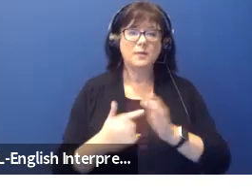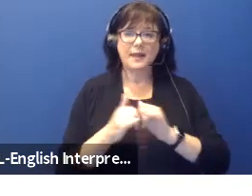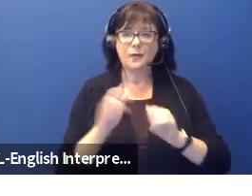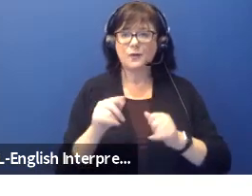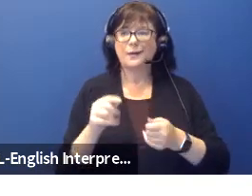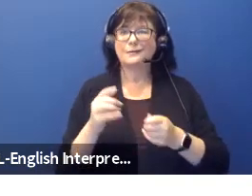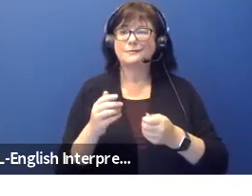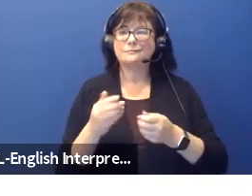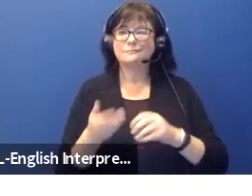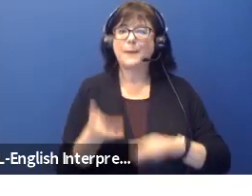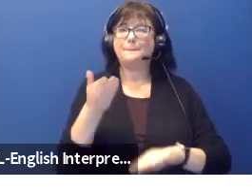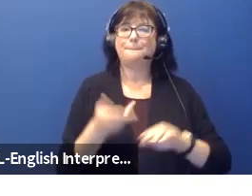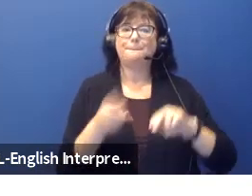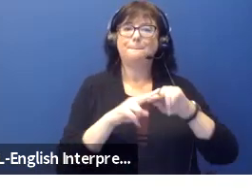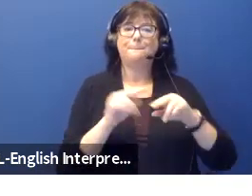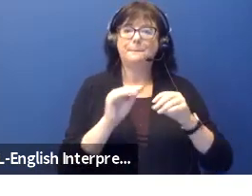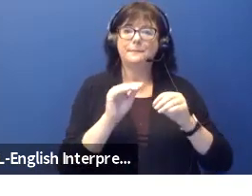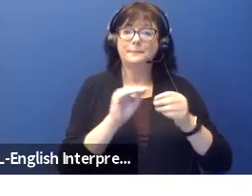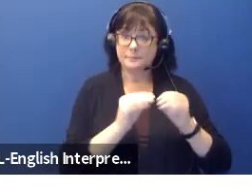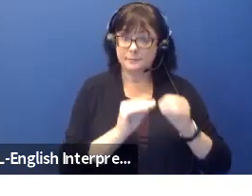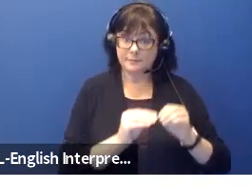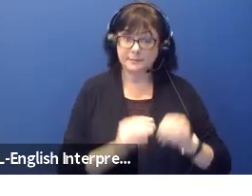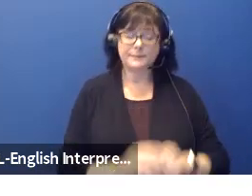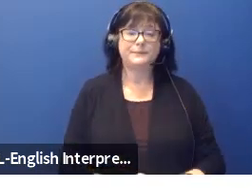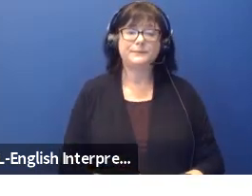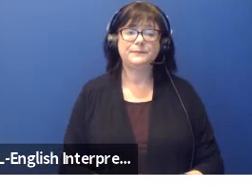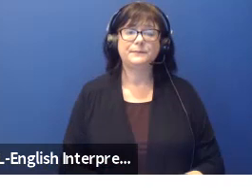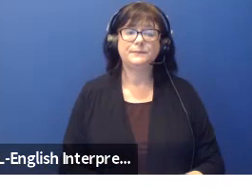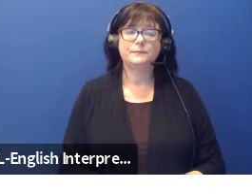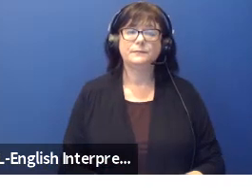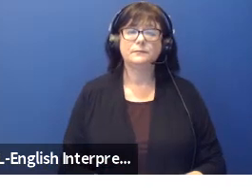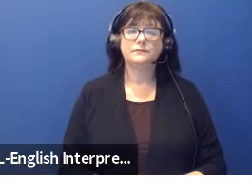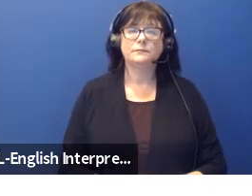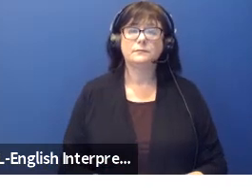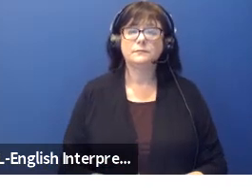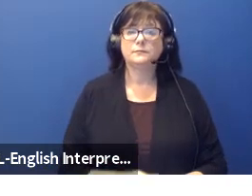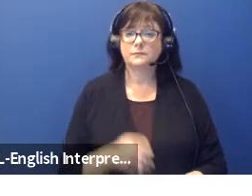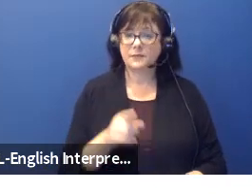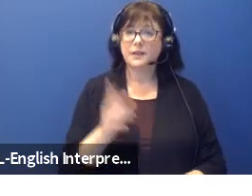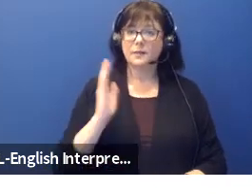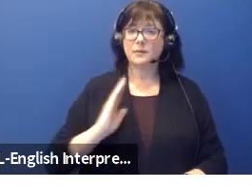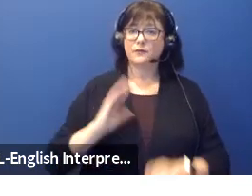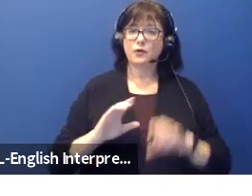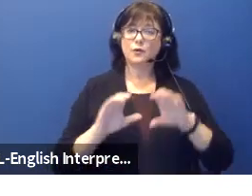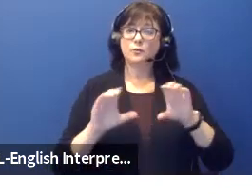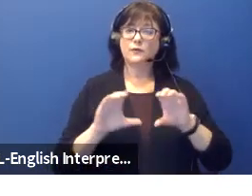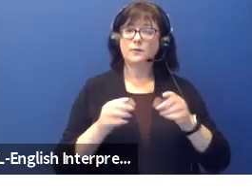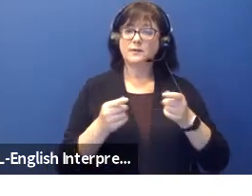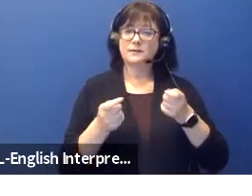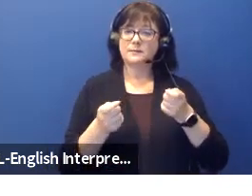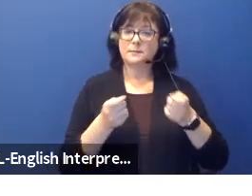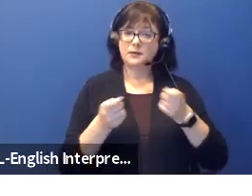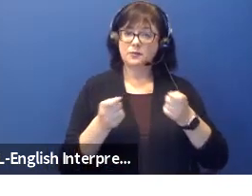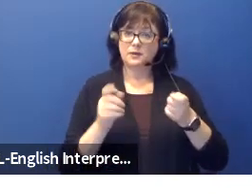When the suitability indicators were developed as part of the original performance management framework, it was developed as a way to